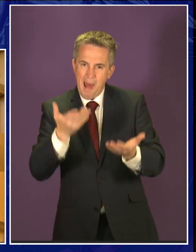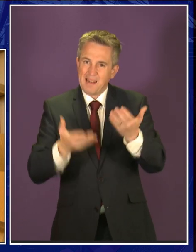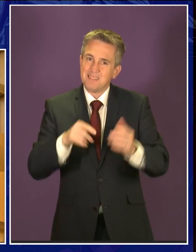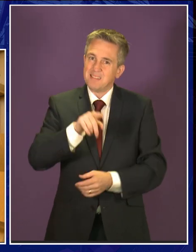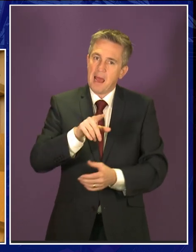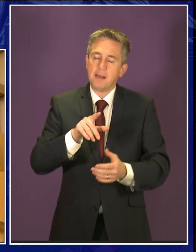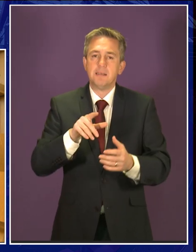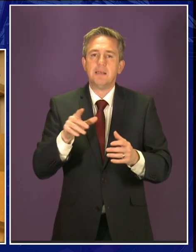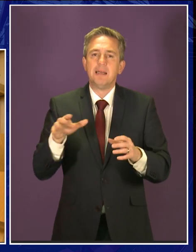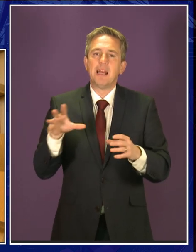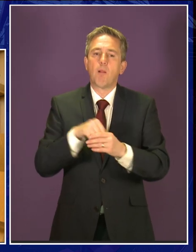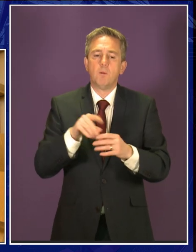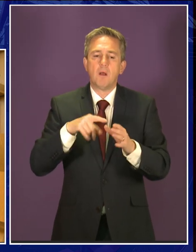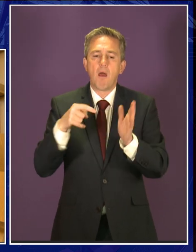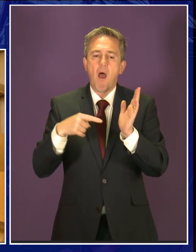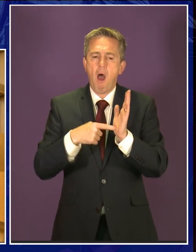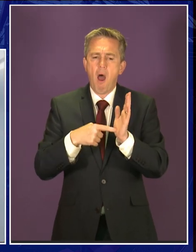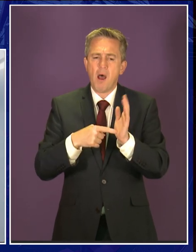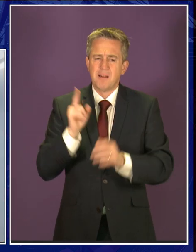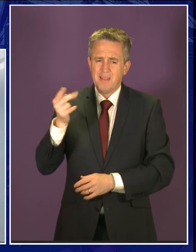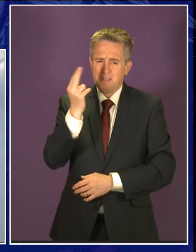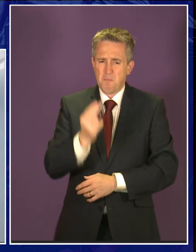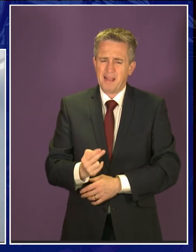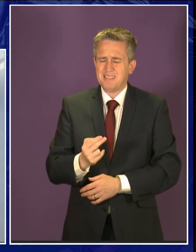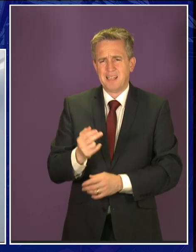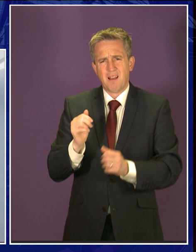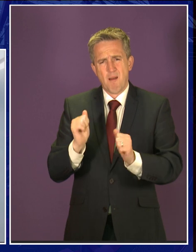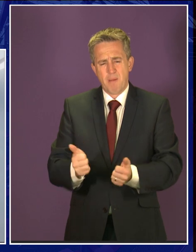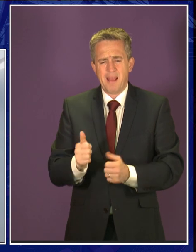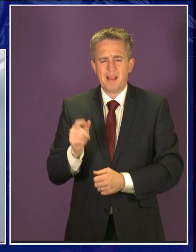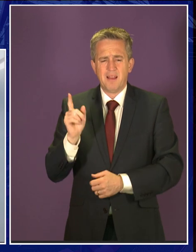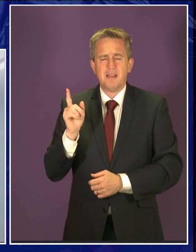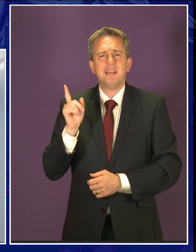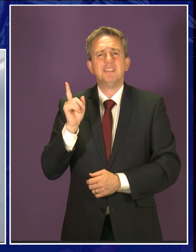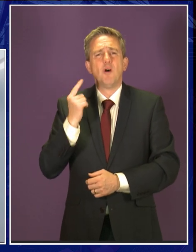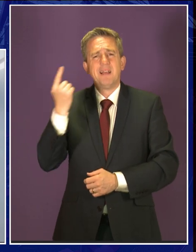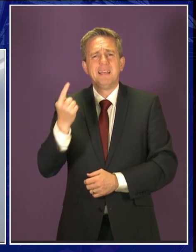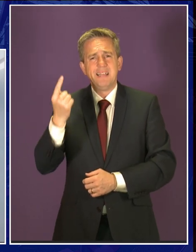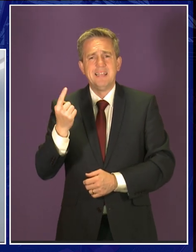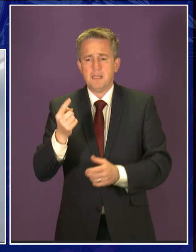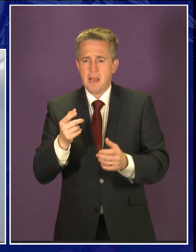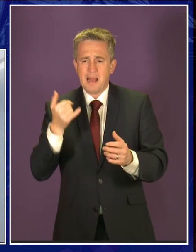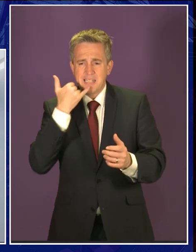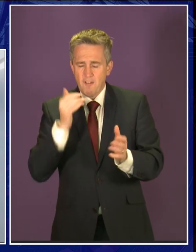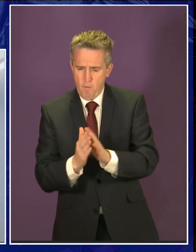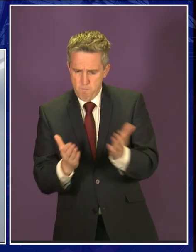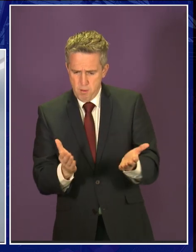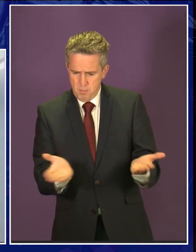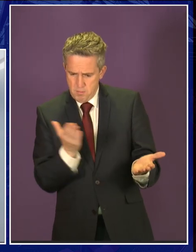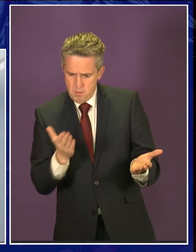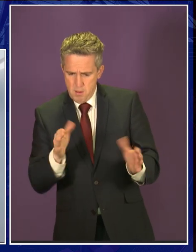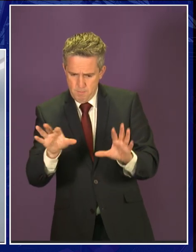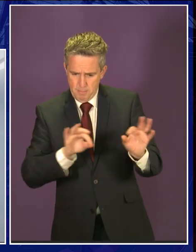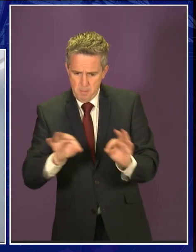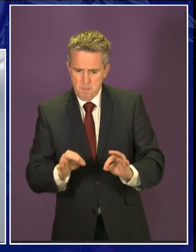and he made, I think this is a stunning painting, where he used the telephone book pages, and he said, "Who am